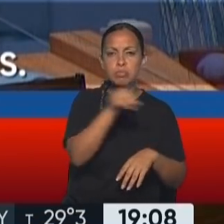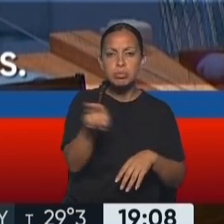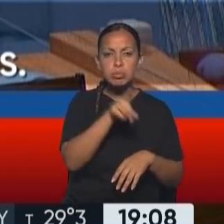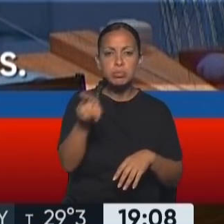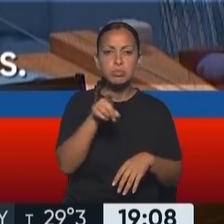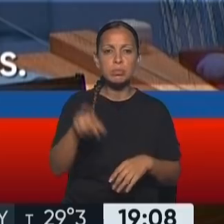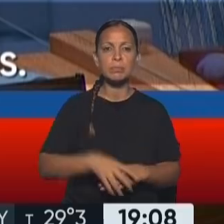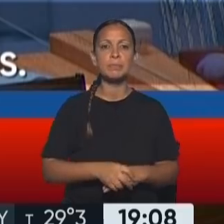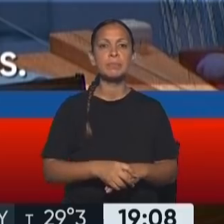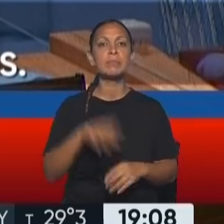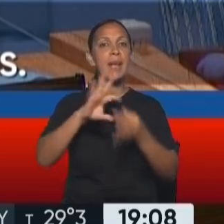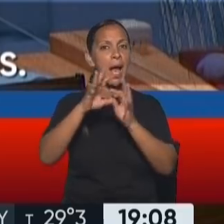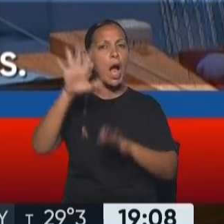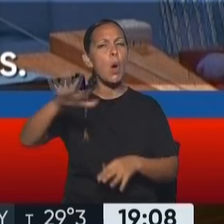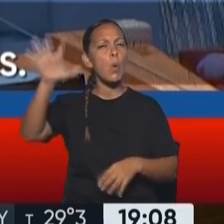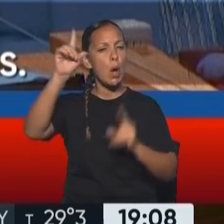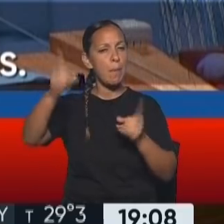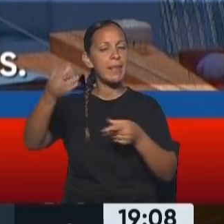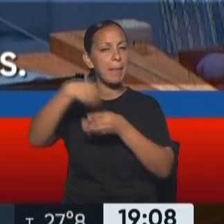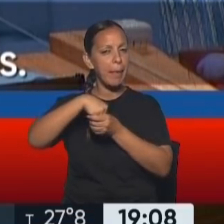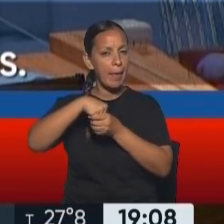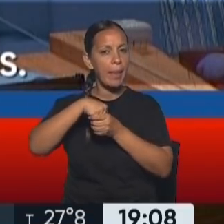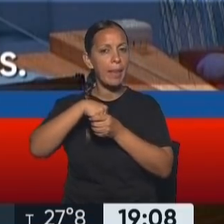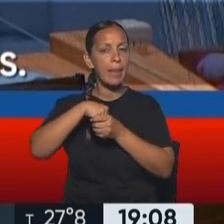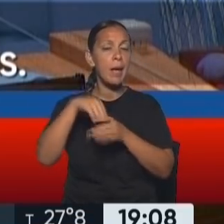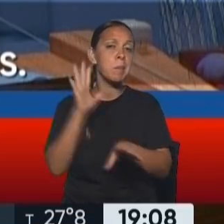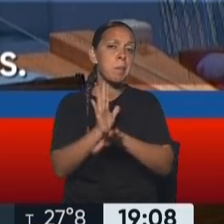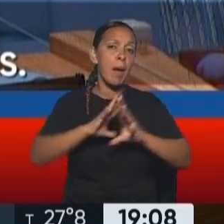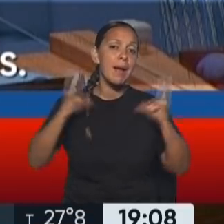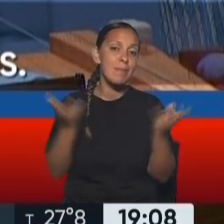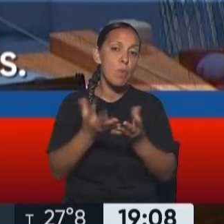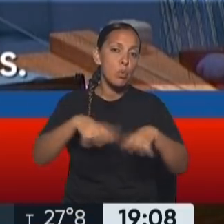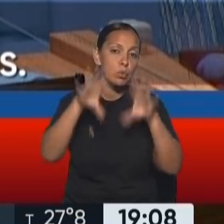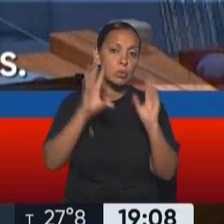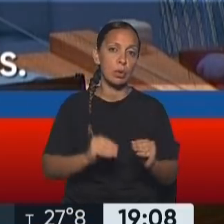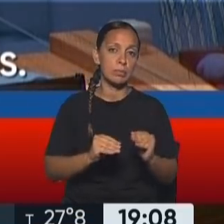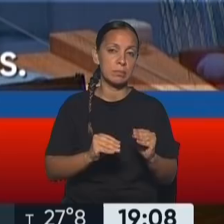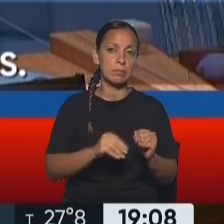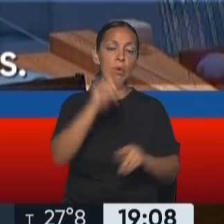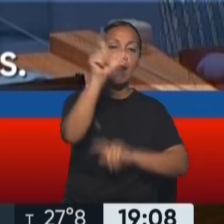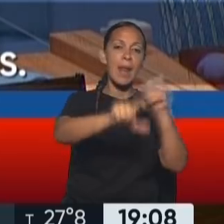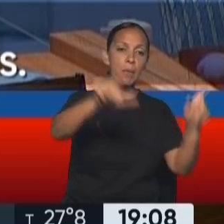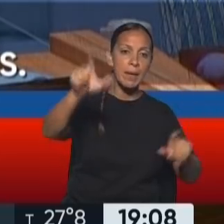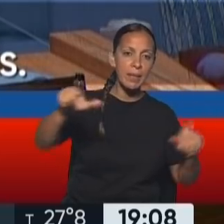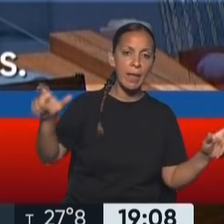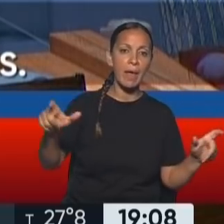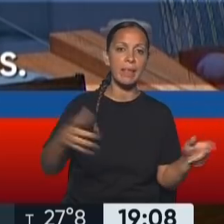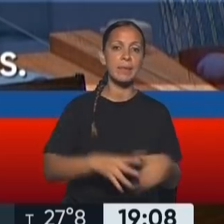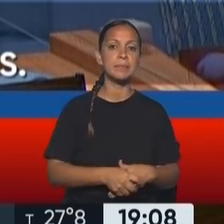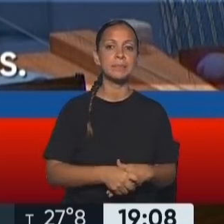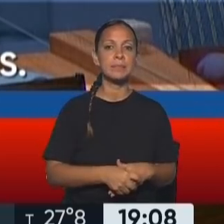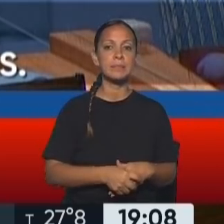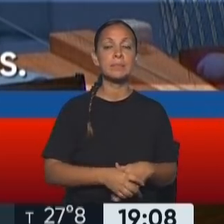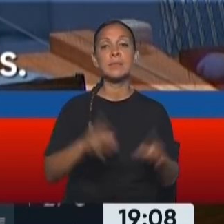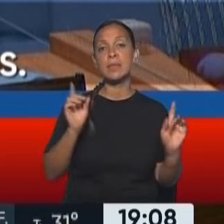it is Europe, it is the entire world, it is humanity,